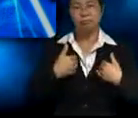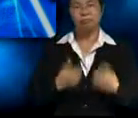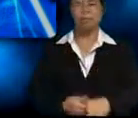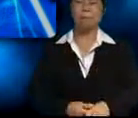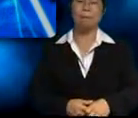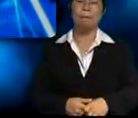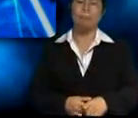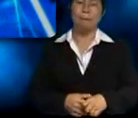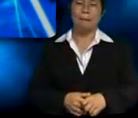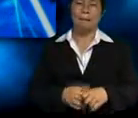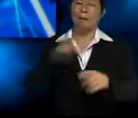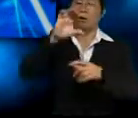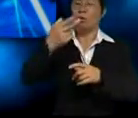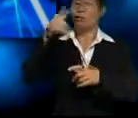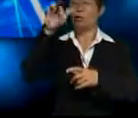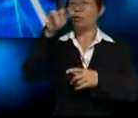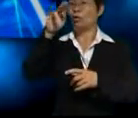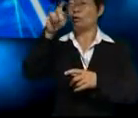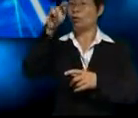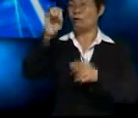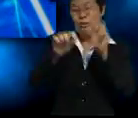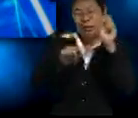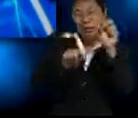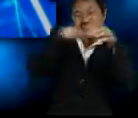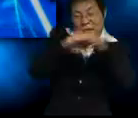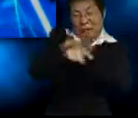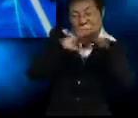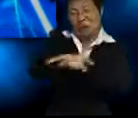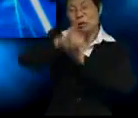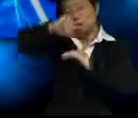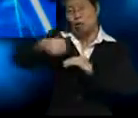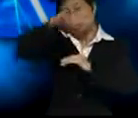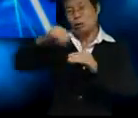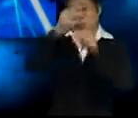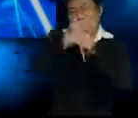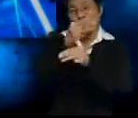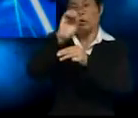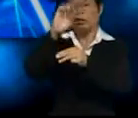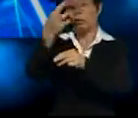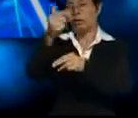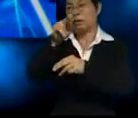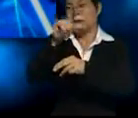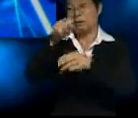A small amount of chlorine can kill millions of microorganisms.